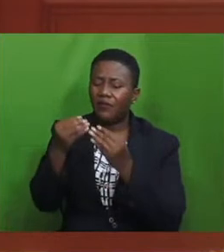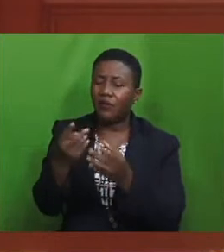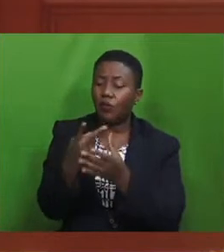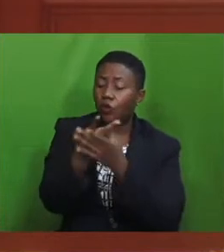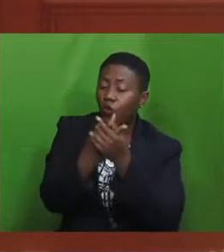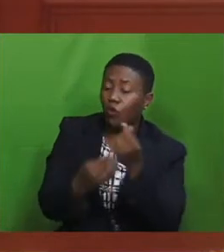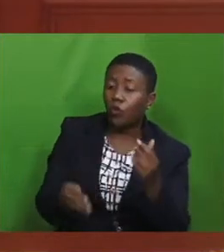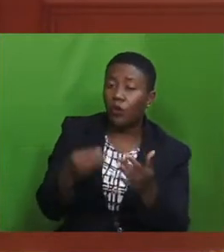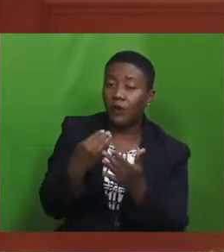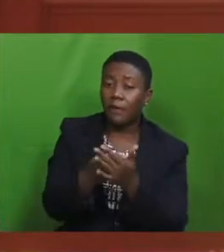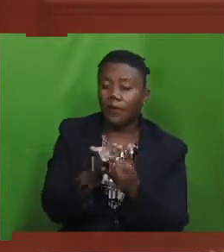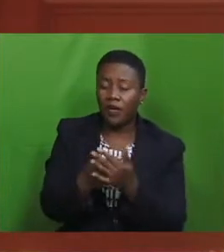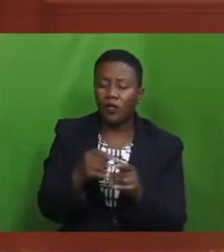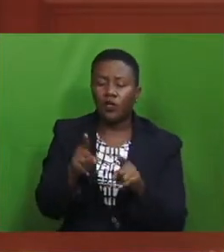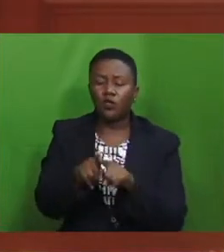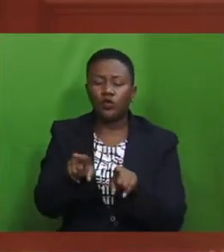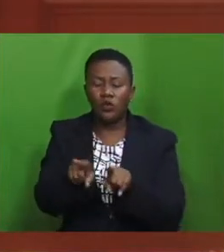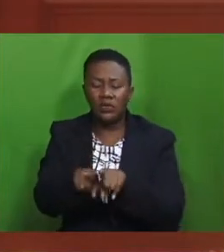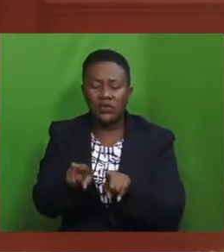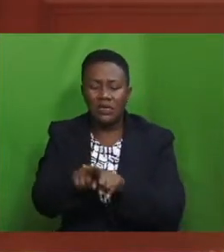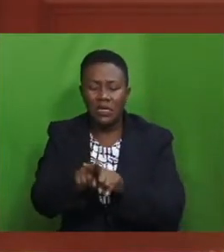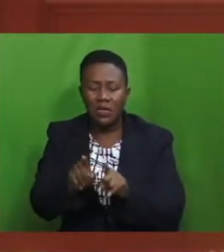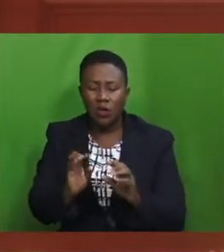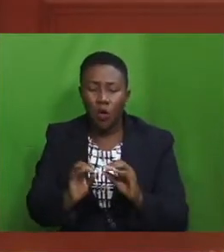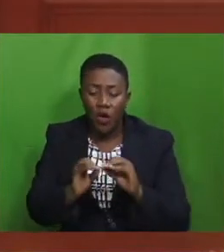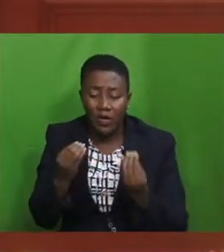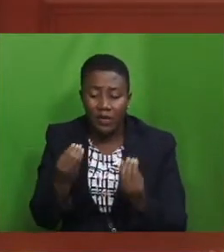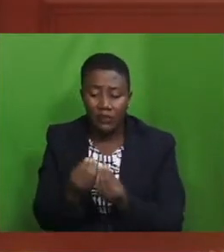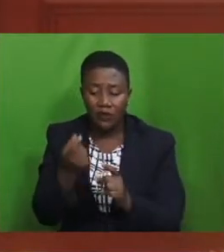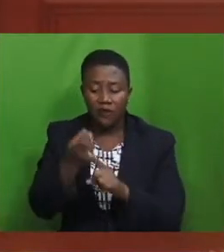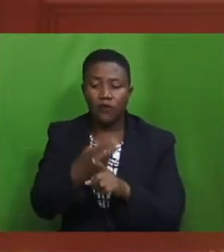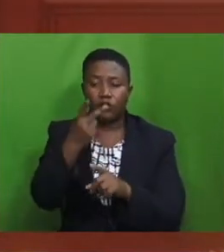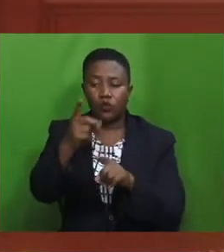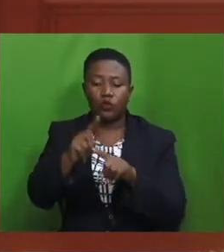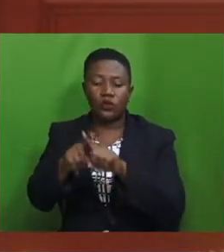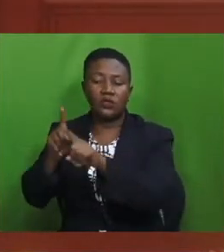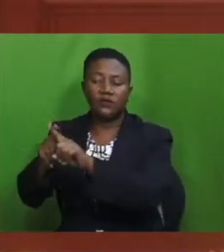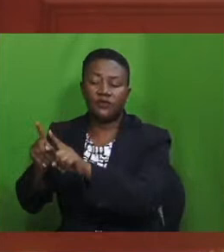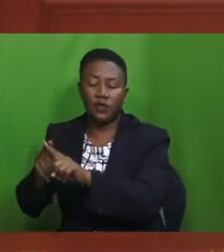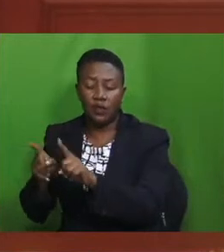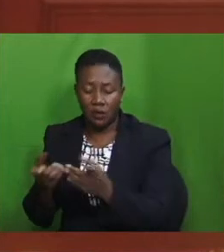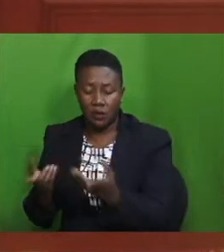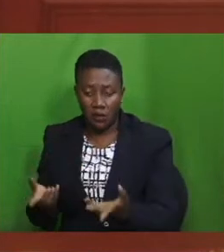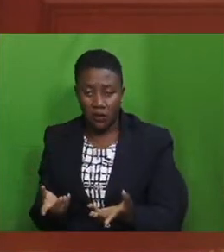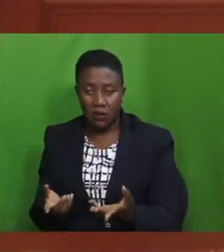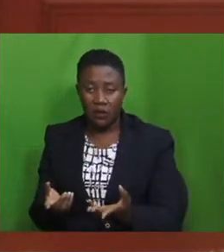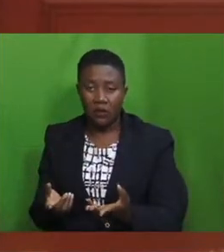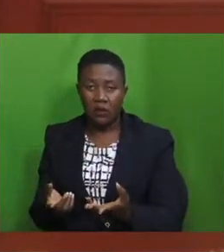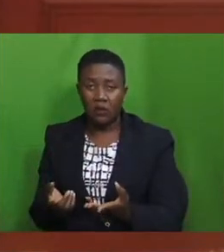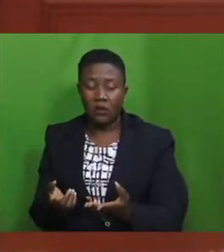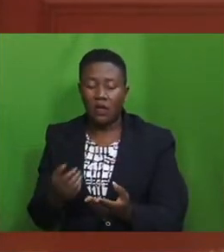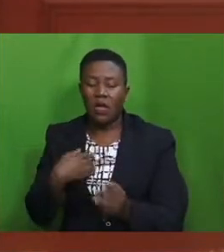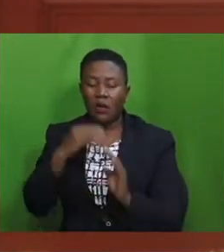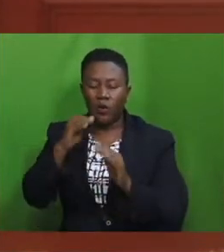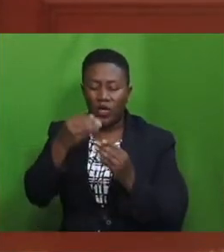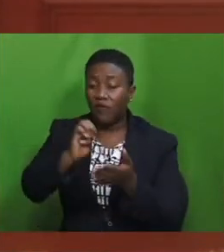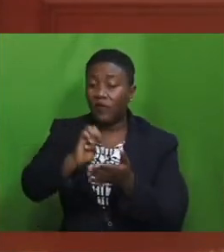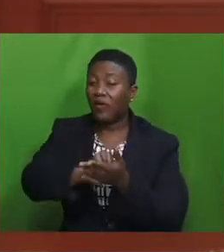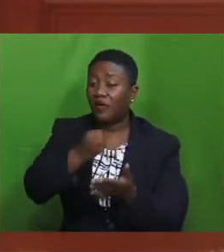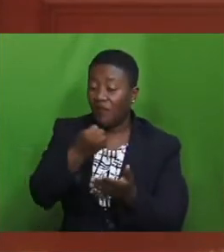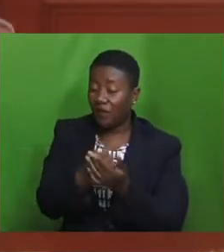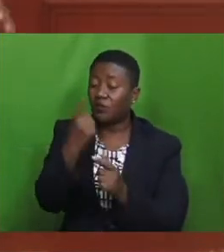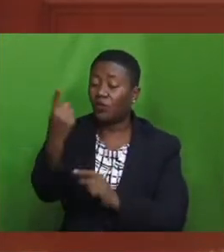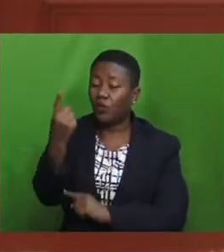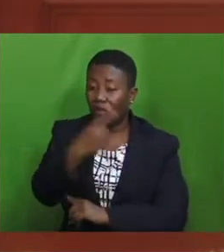same entities from the 2 different sources. And I'll leave evidence one of these days to that effect. When you have